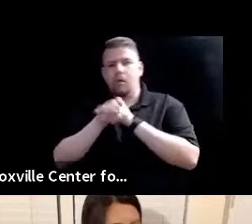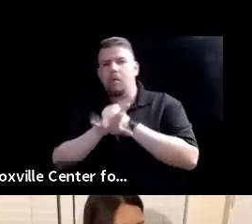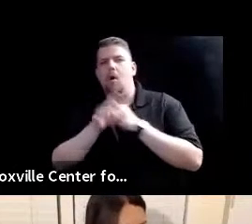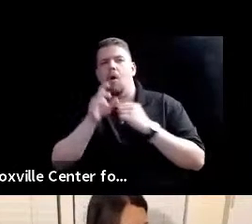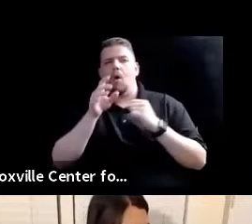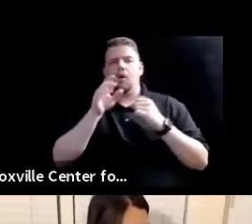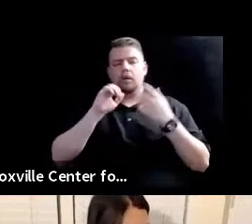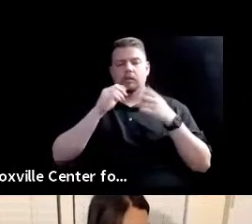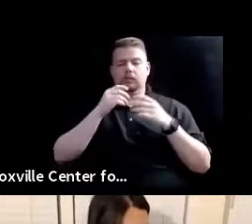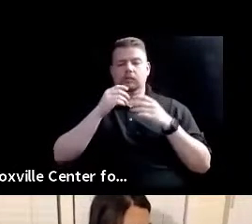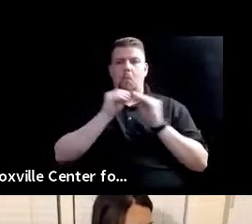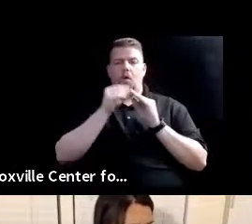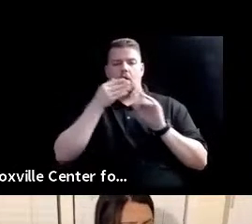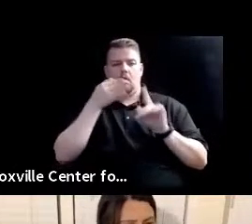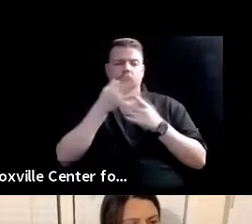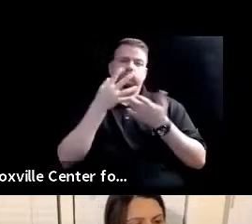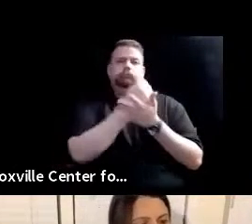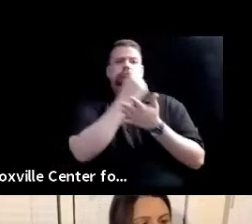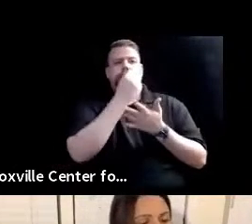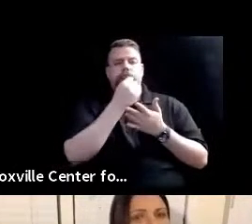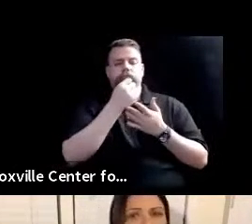of takeout?